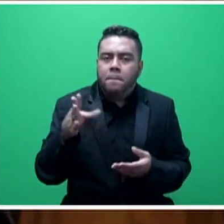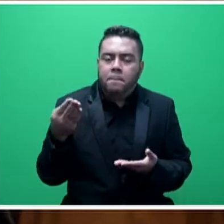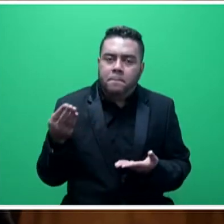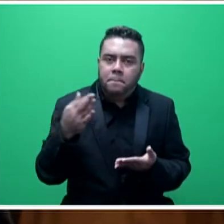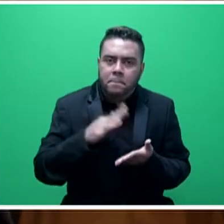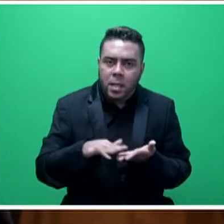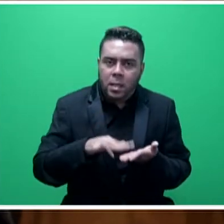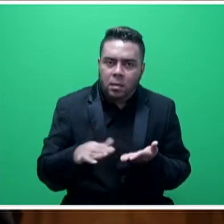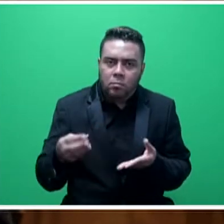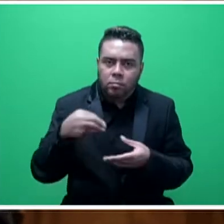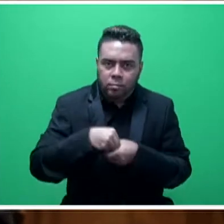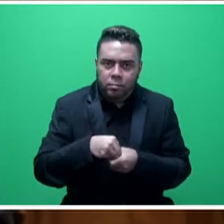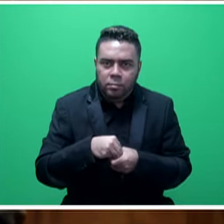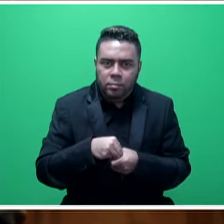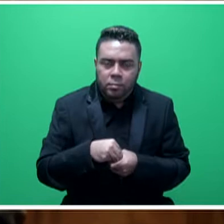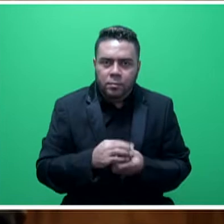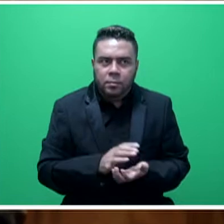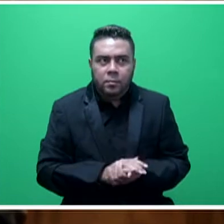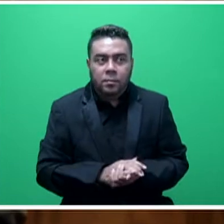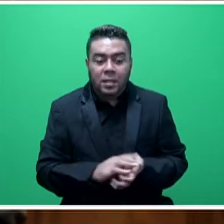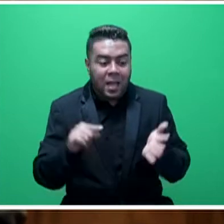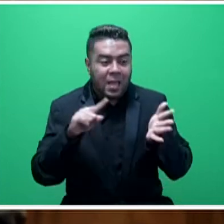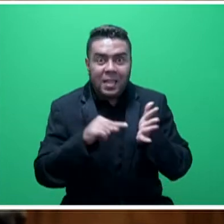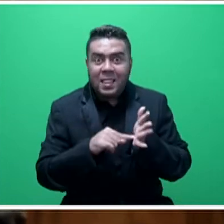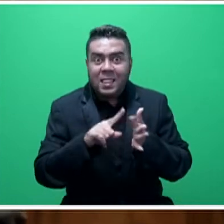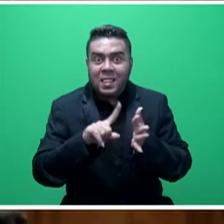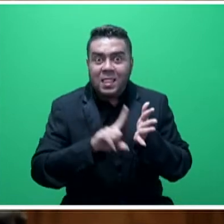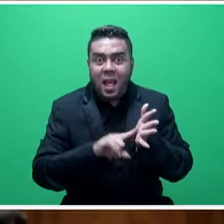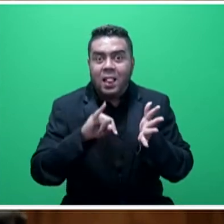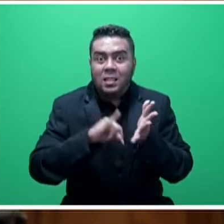existing 2,525 students. TELS, we have